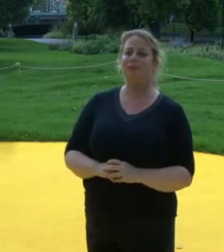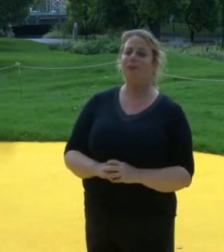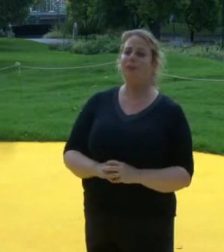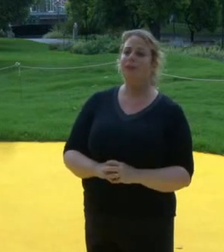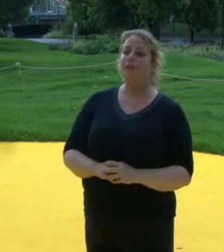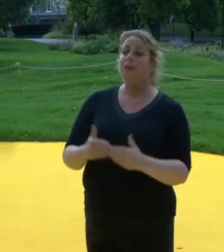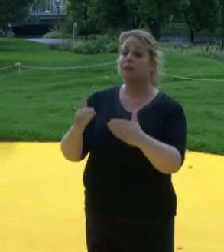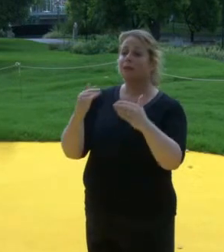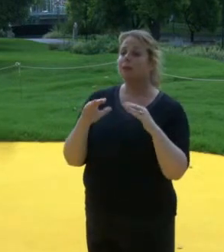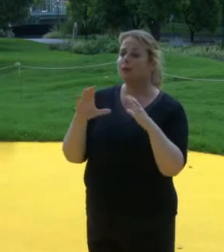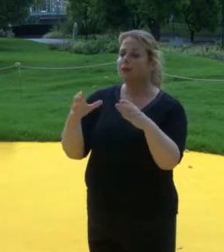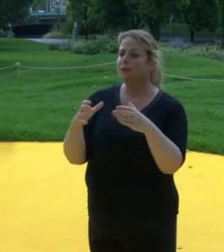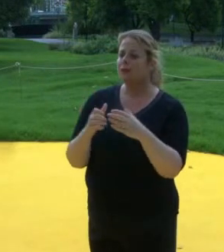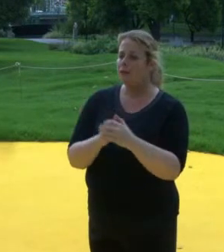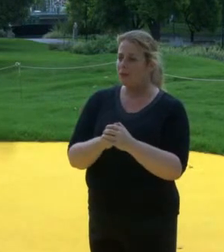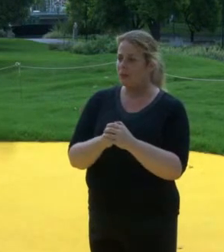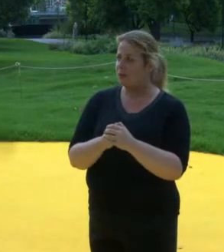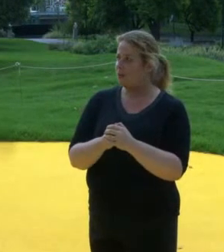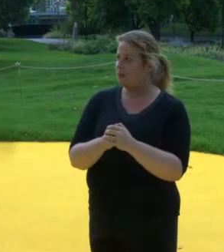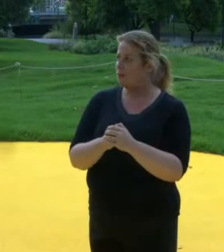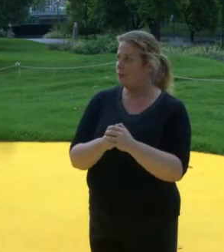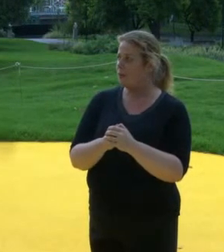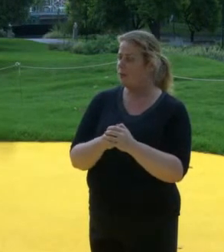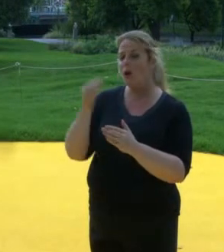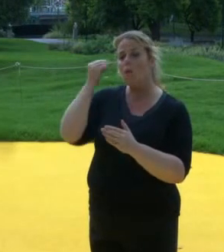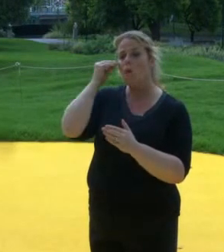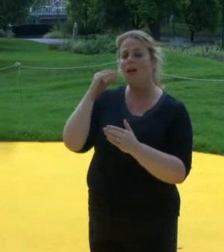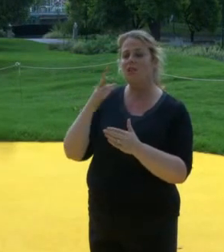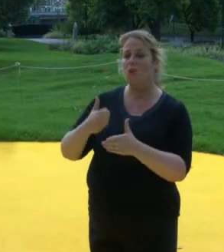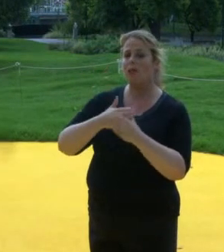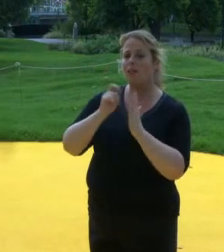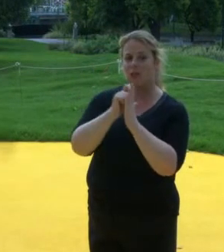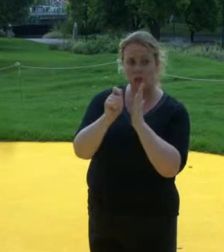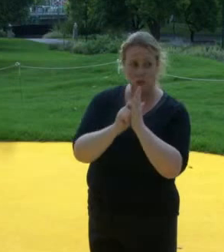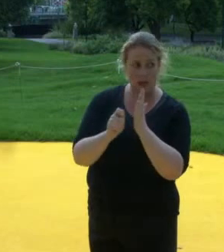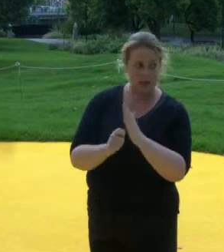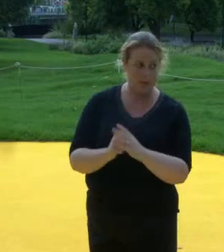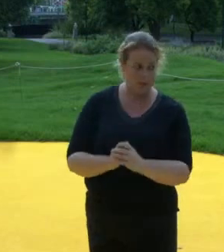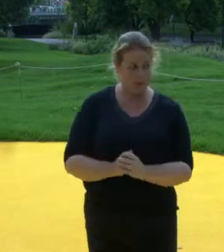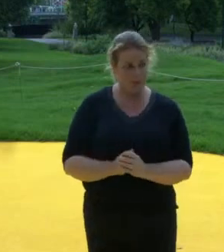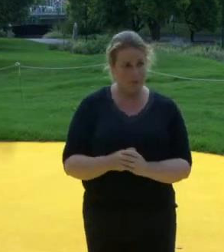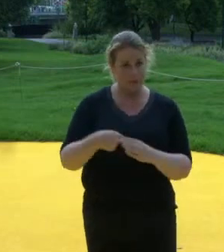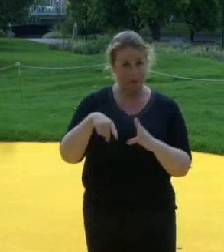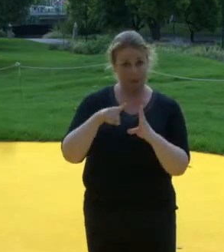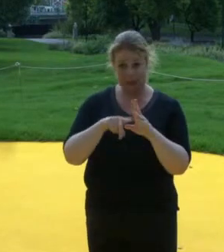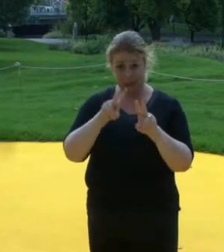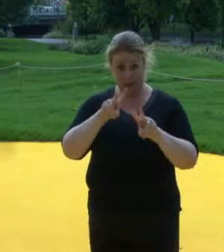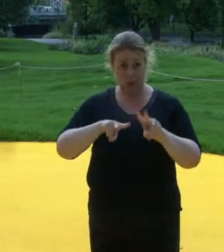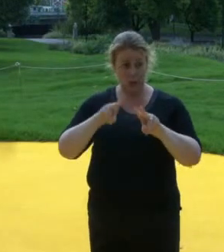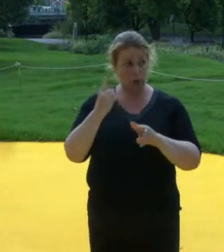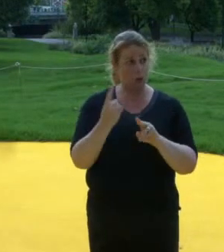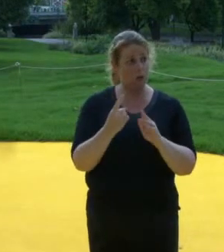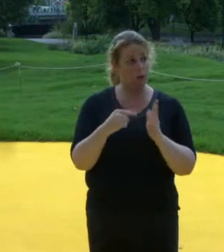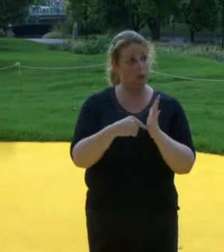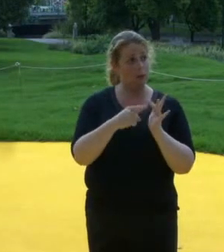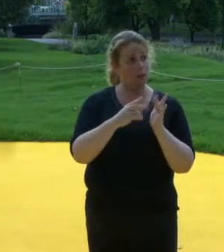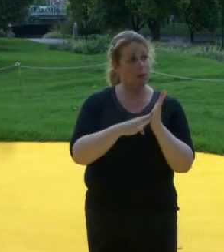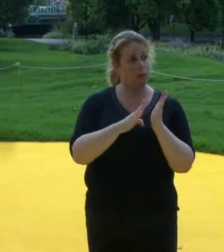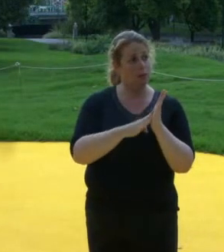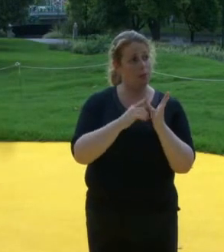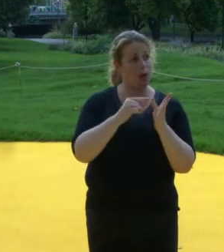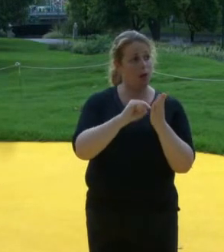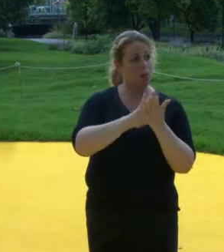Our next category is the prize for Indigenous writing. This year, the judges were Timmer